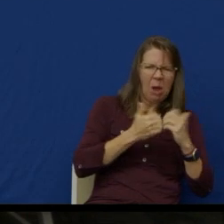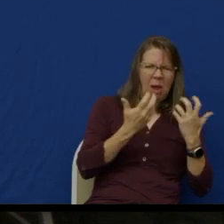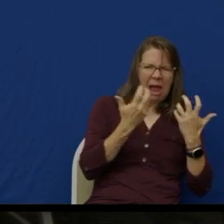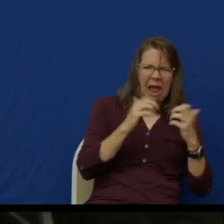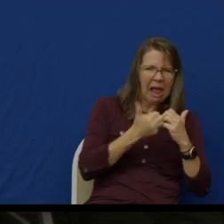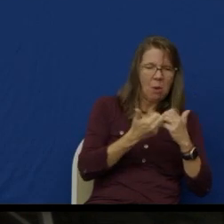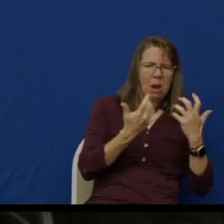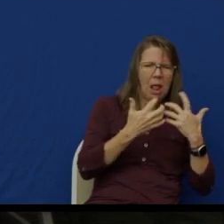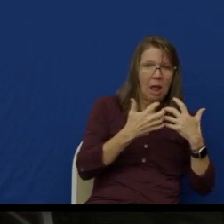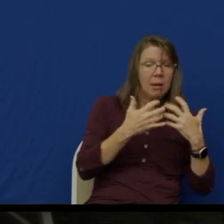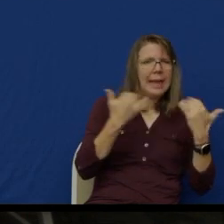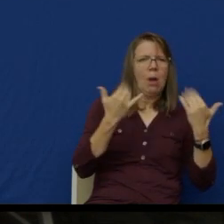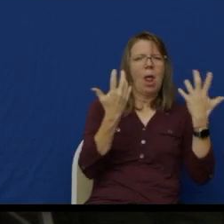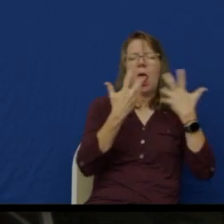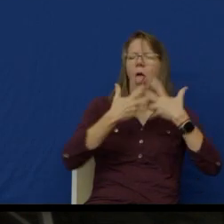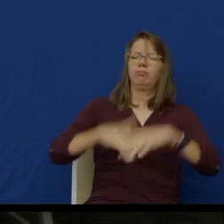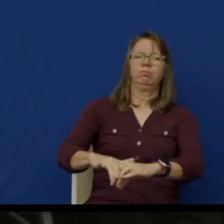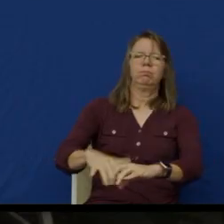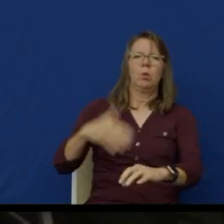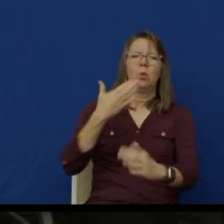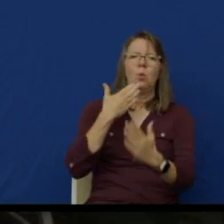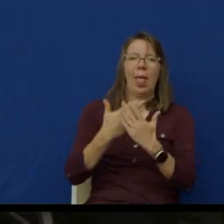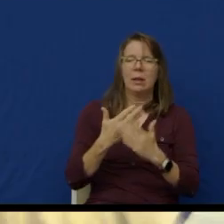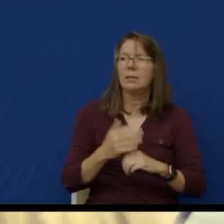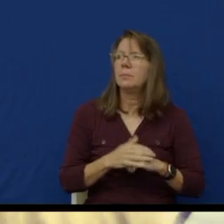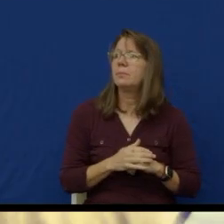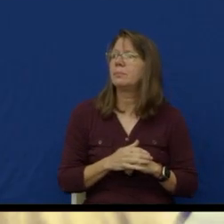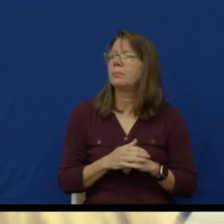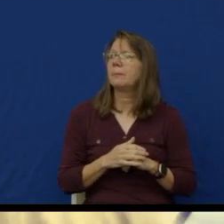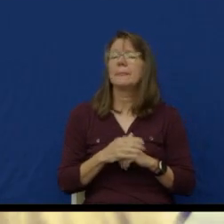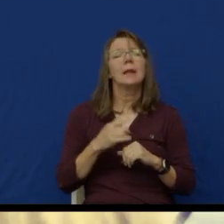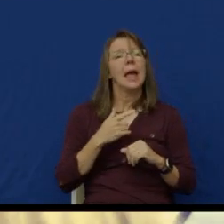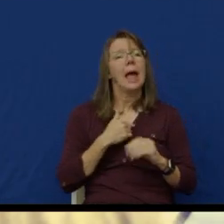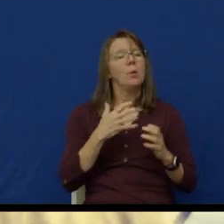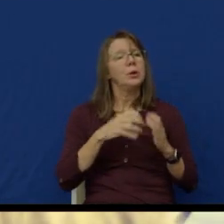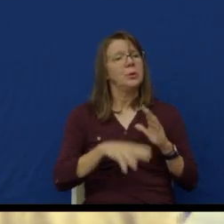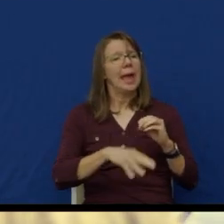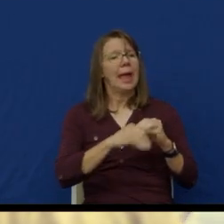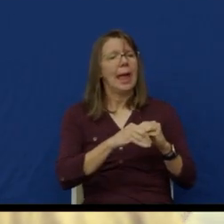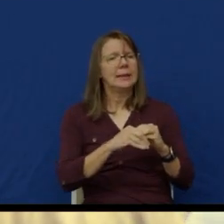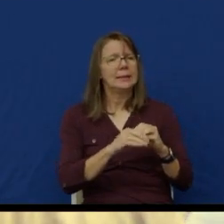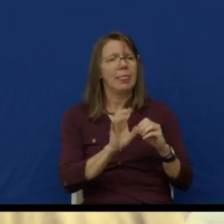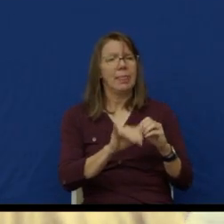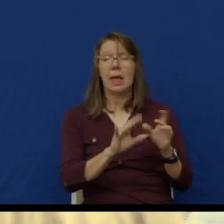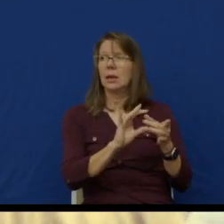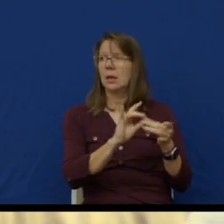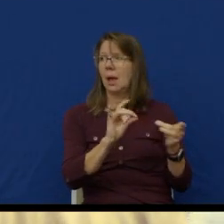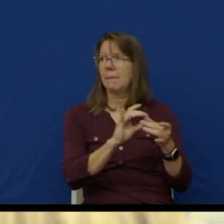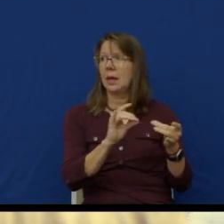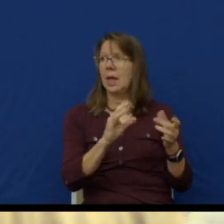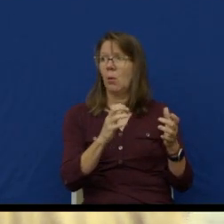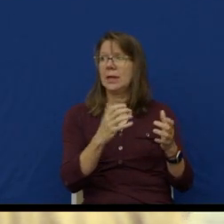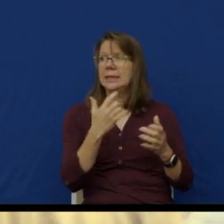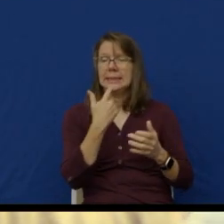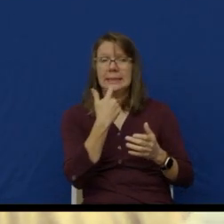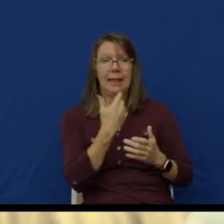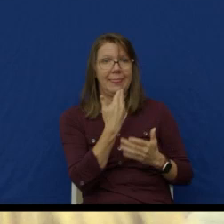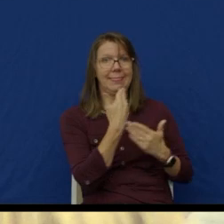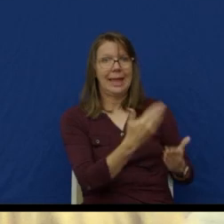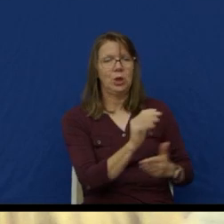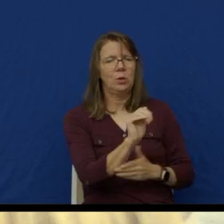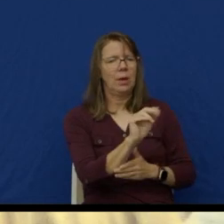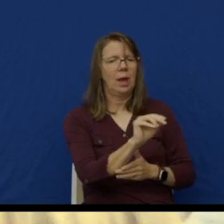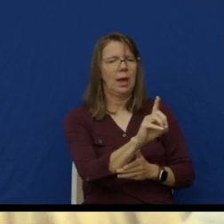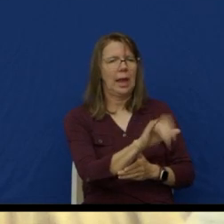that. I was just going to add that exact comment and part of the Love Fest to thank you, Randy, because